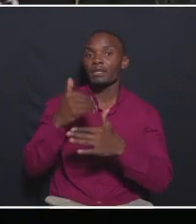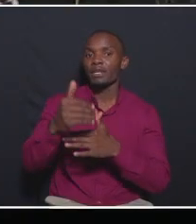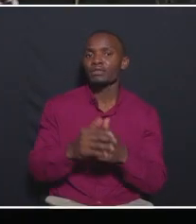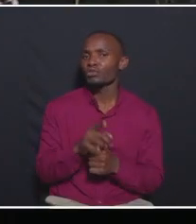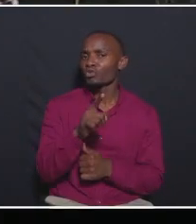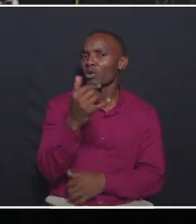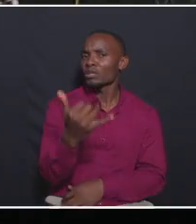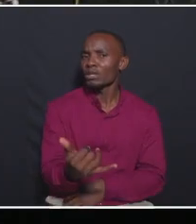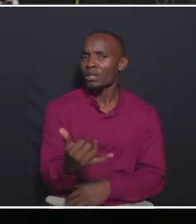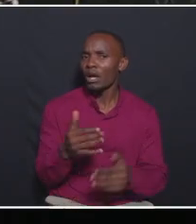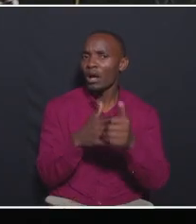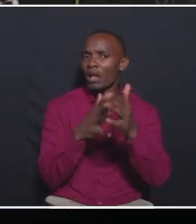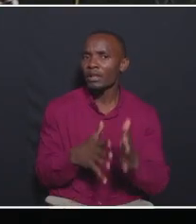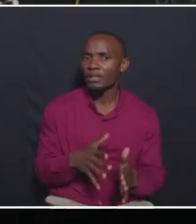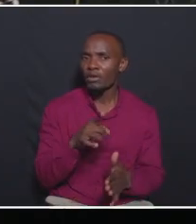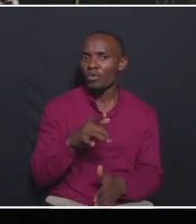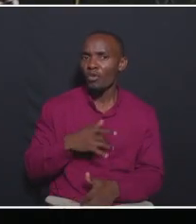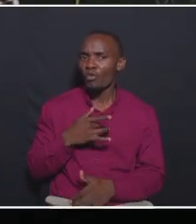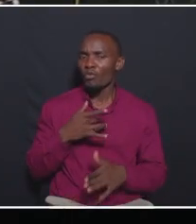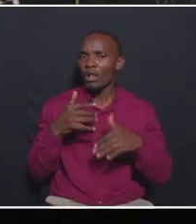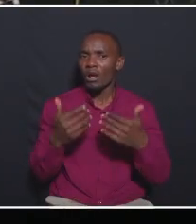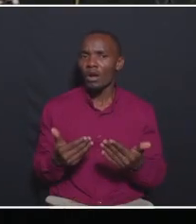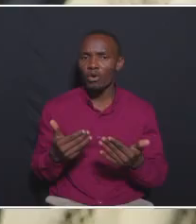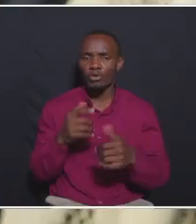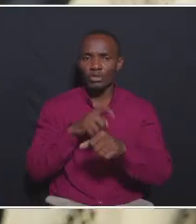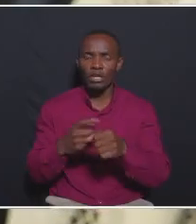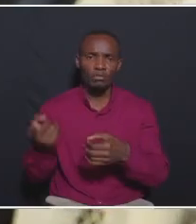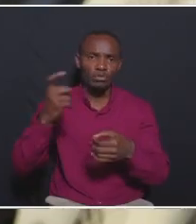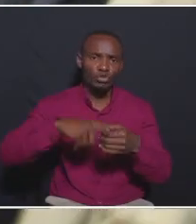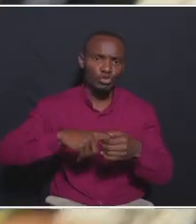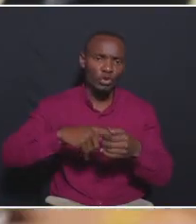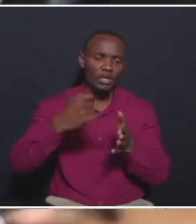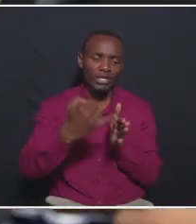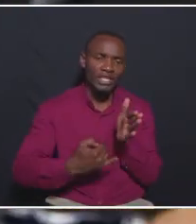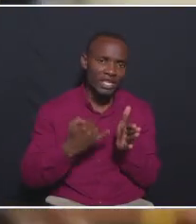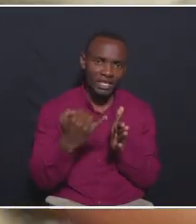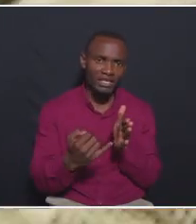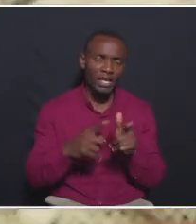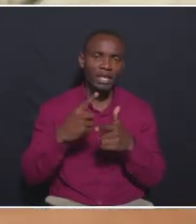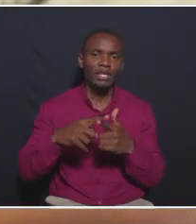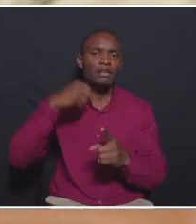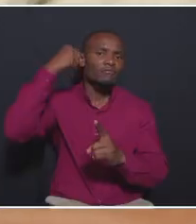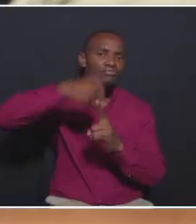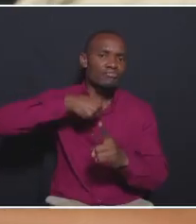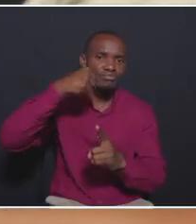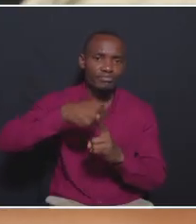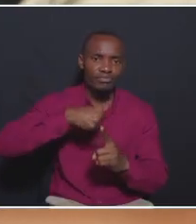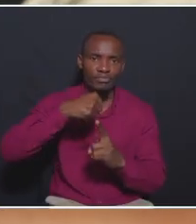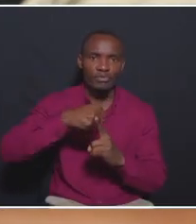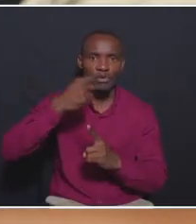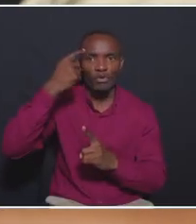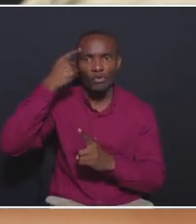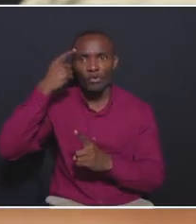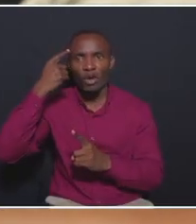editor, how was it coming into the industry and pushing forward until becoming a